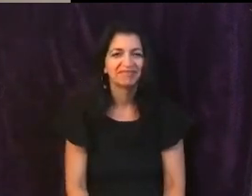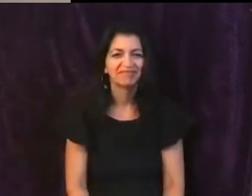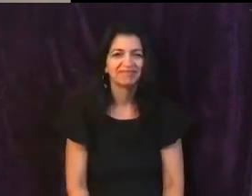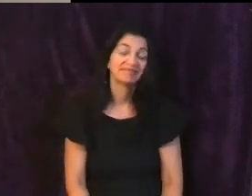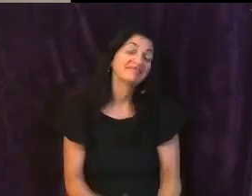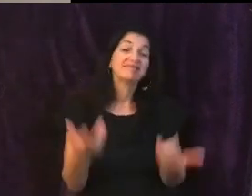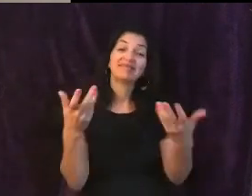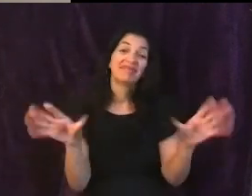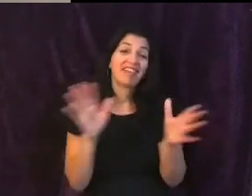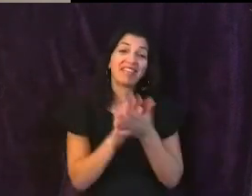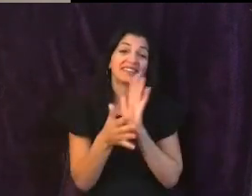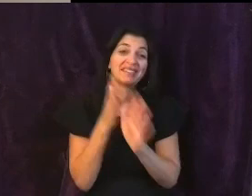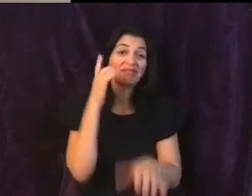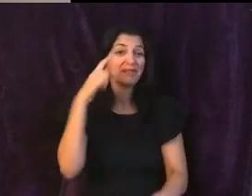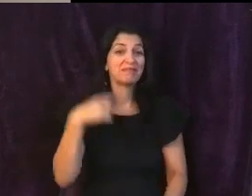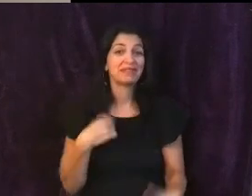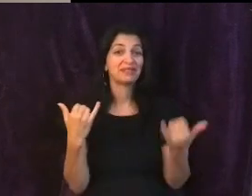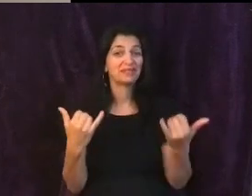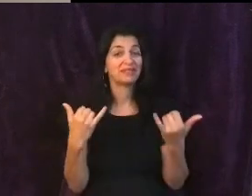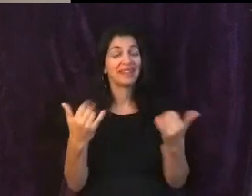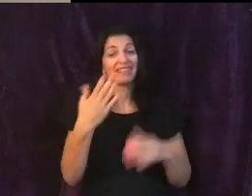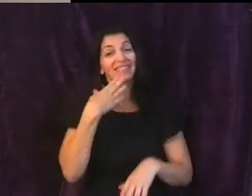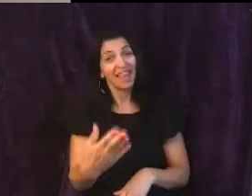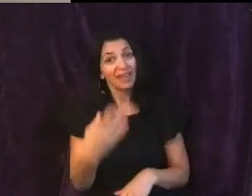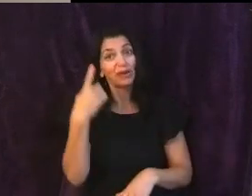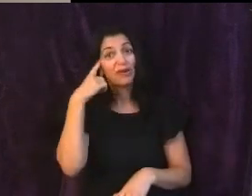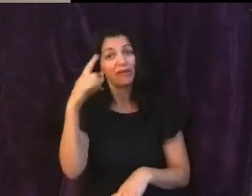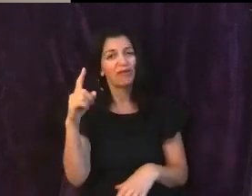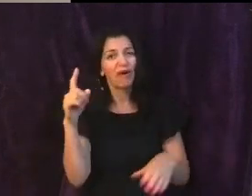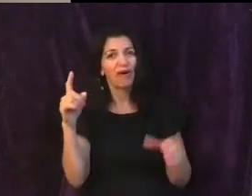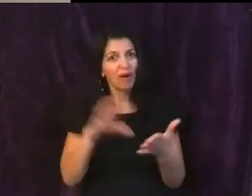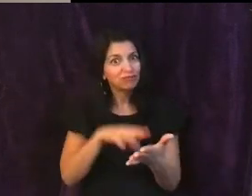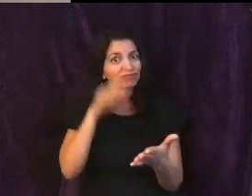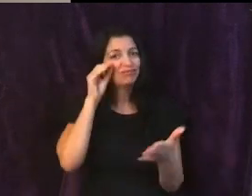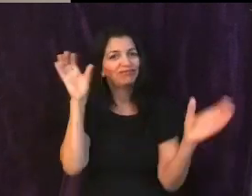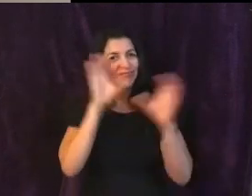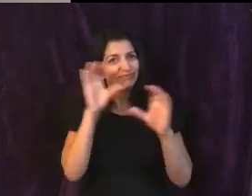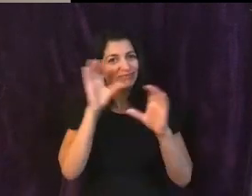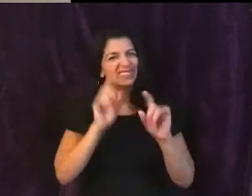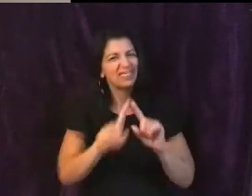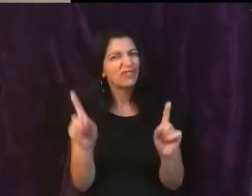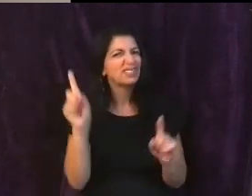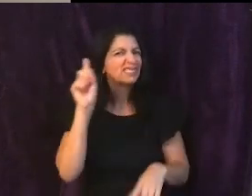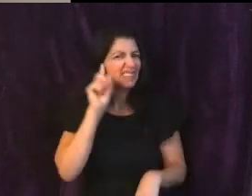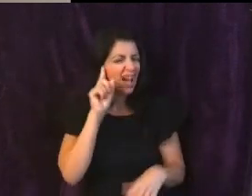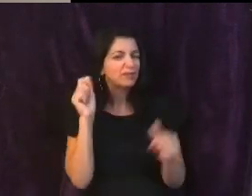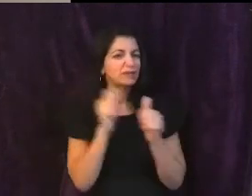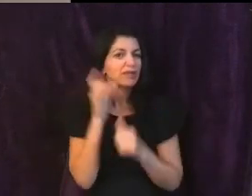That's it for me today. Thank you so much for exploring different sounds you can make with the bee machine.